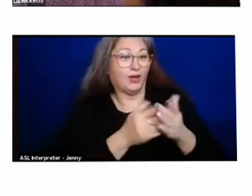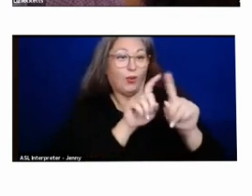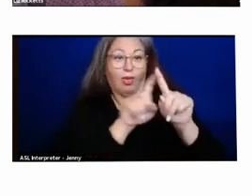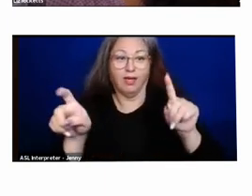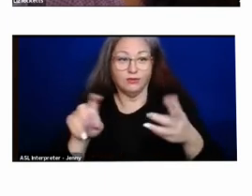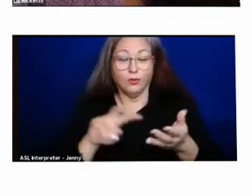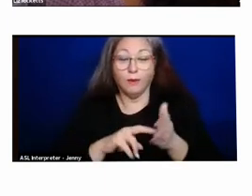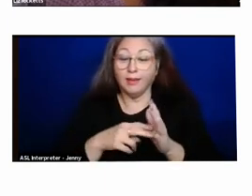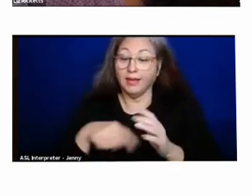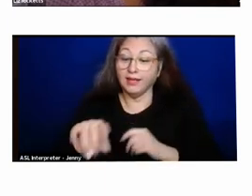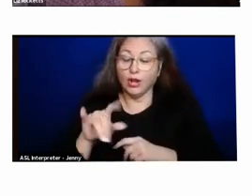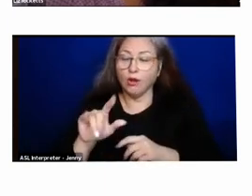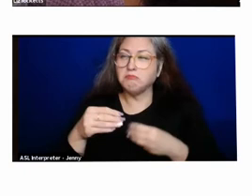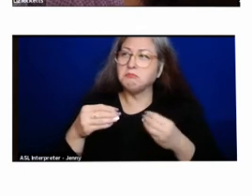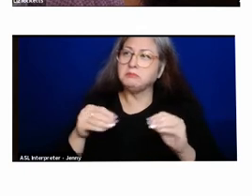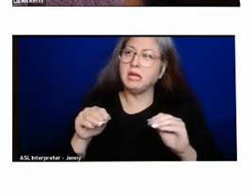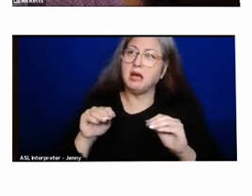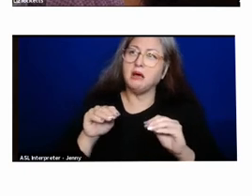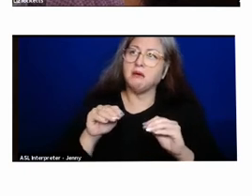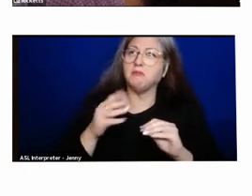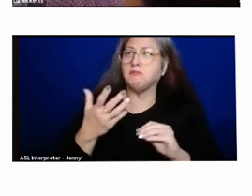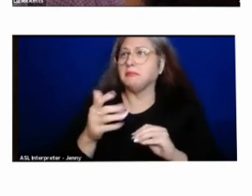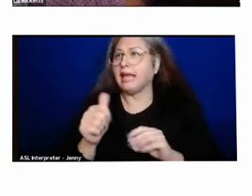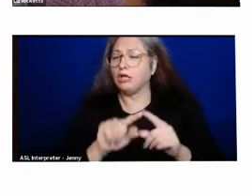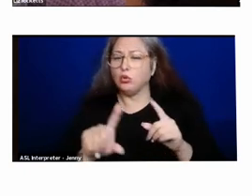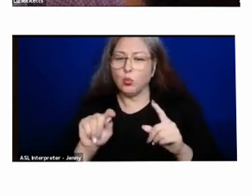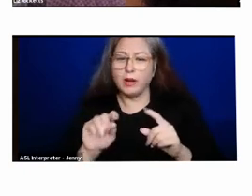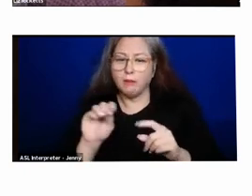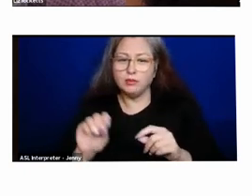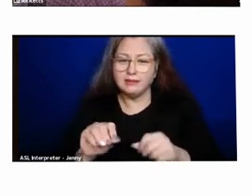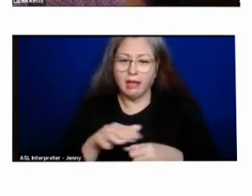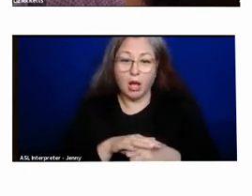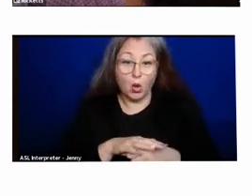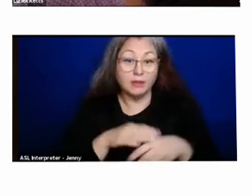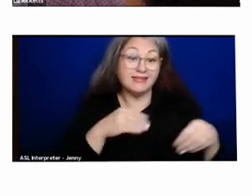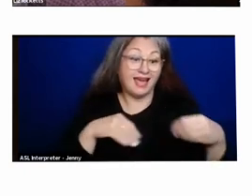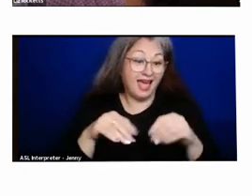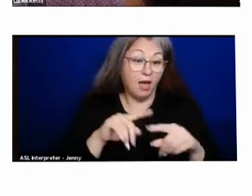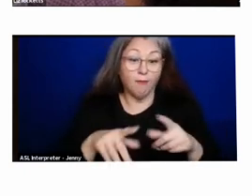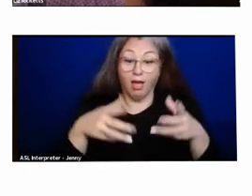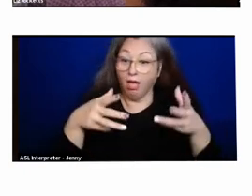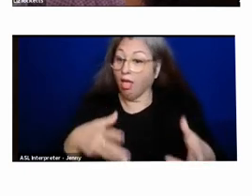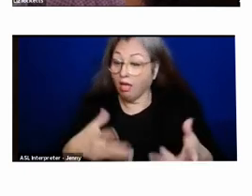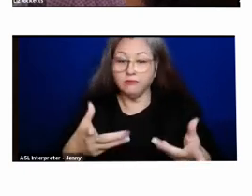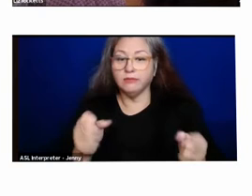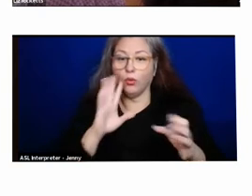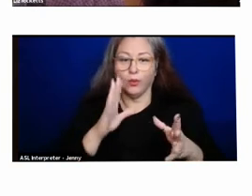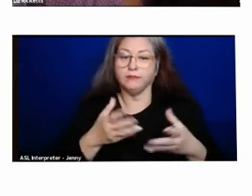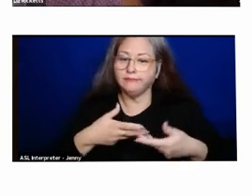north can only sell 10 to 20% of what they collect locally. The rest of it will enter the global secondhand clothing